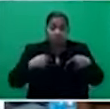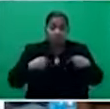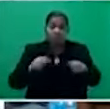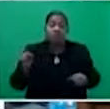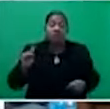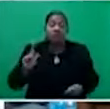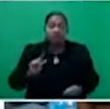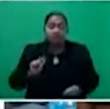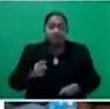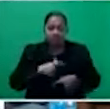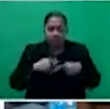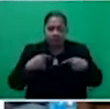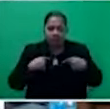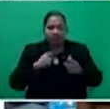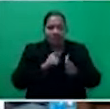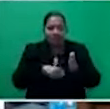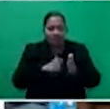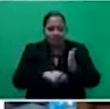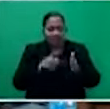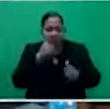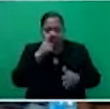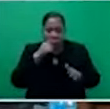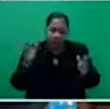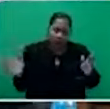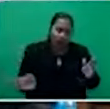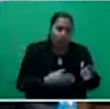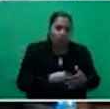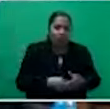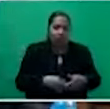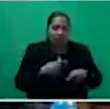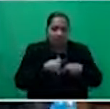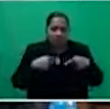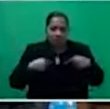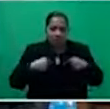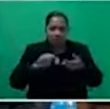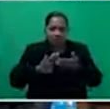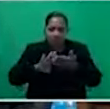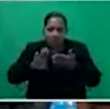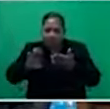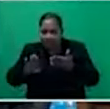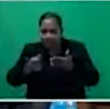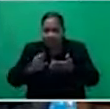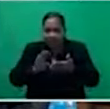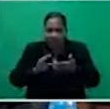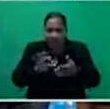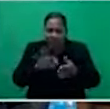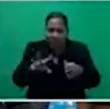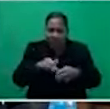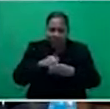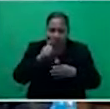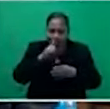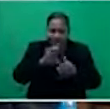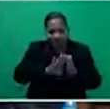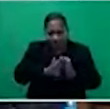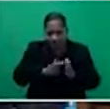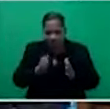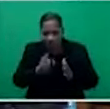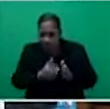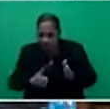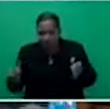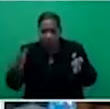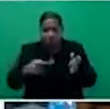is we tax people across the board, we exempt people across the board. And those tax revenues are